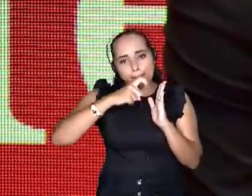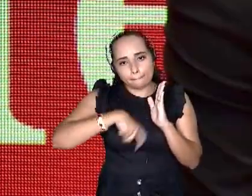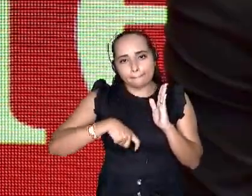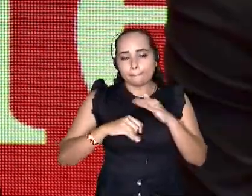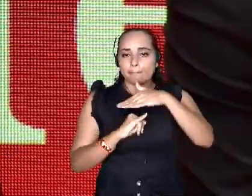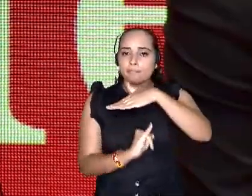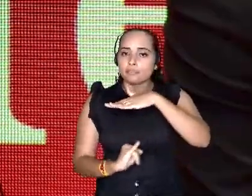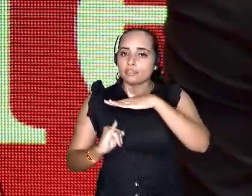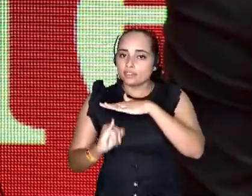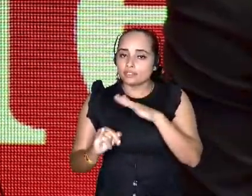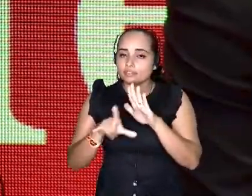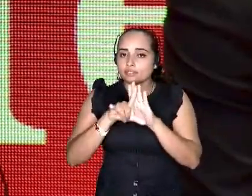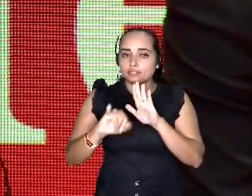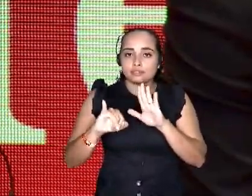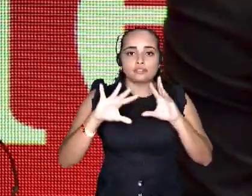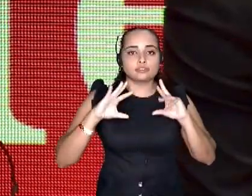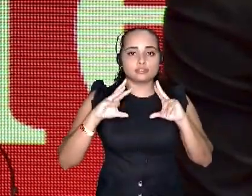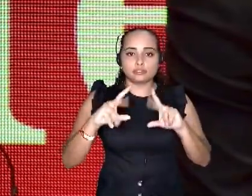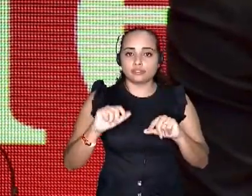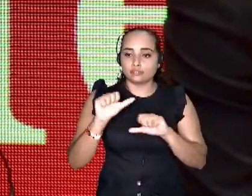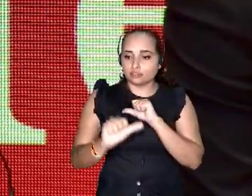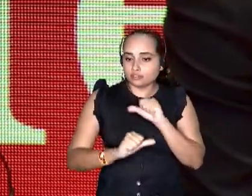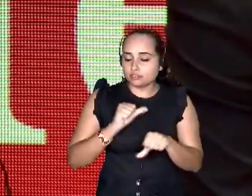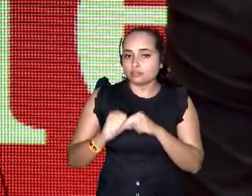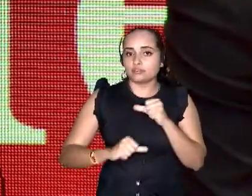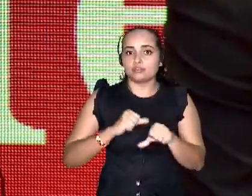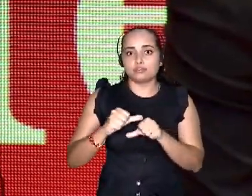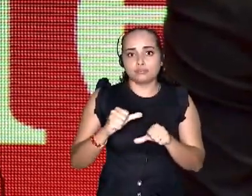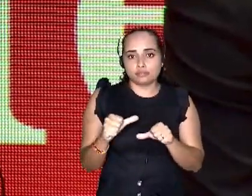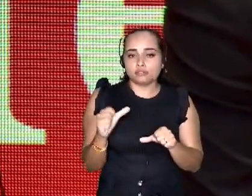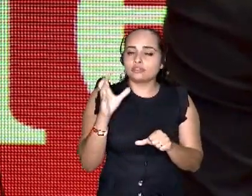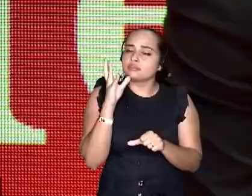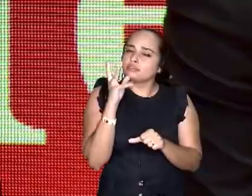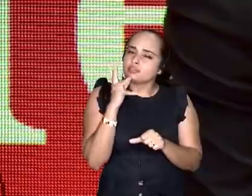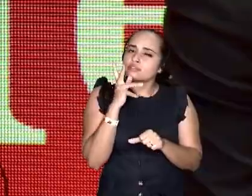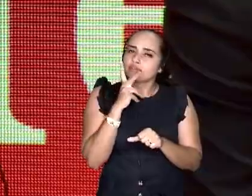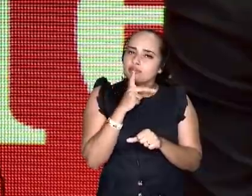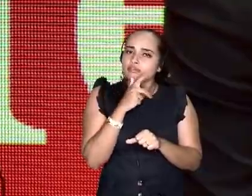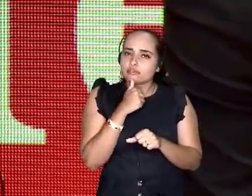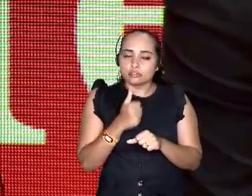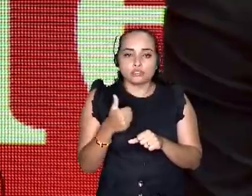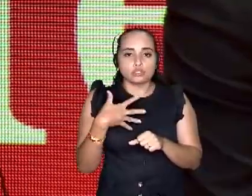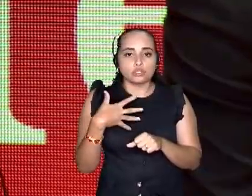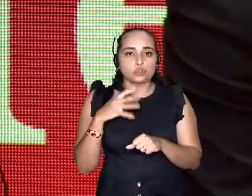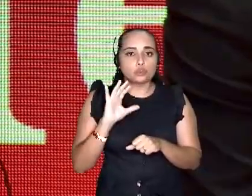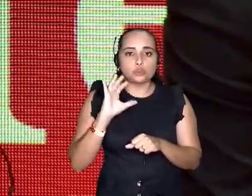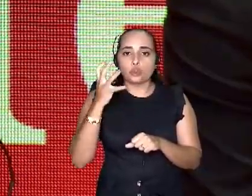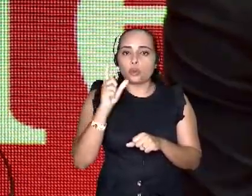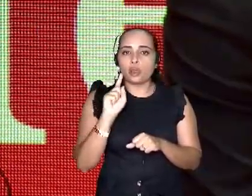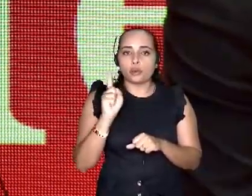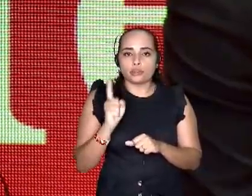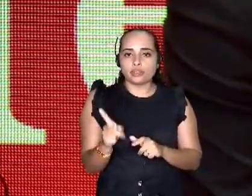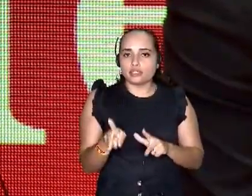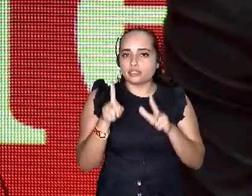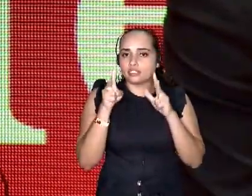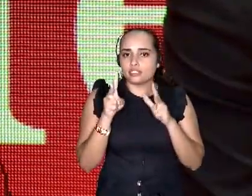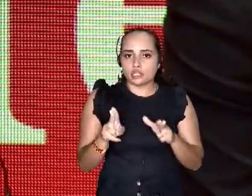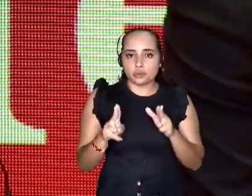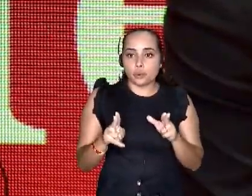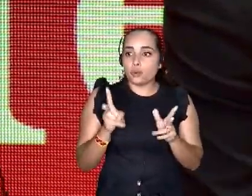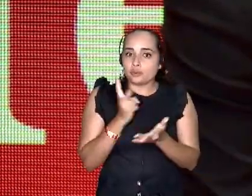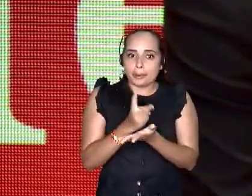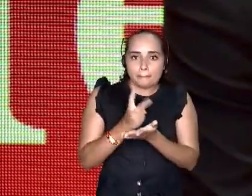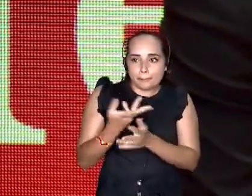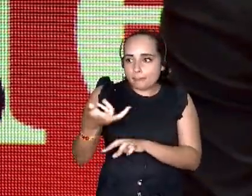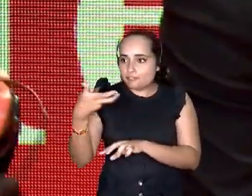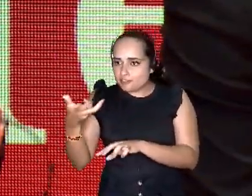very slow to change and much more, but not at the same speed as the business operating models. Therefore, we